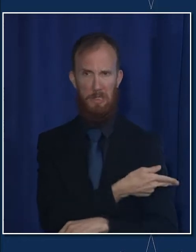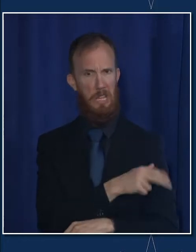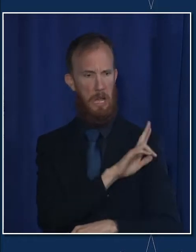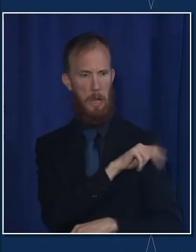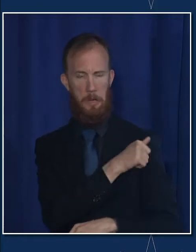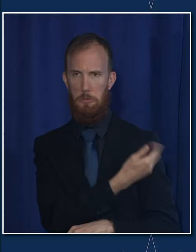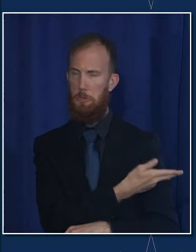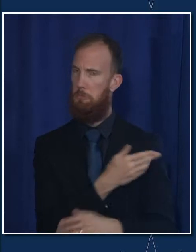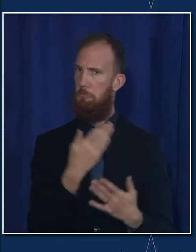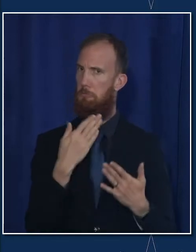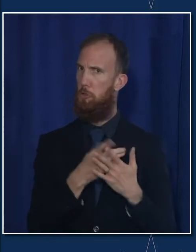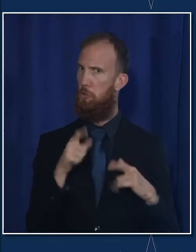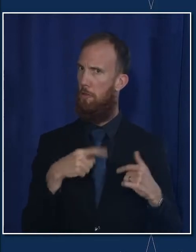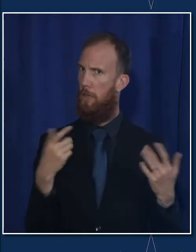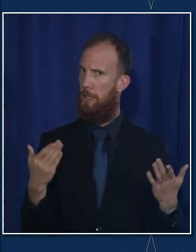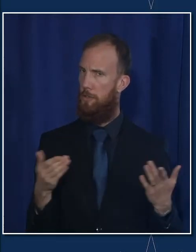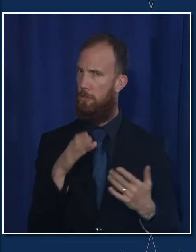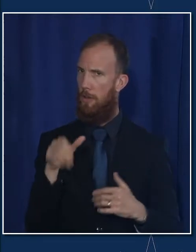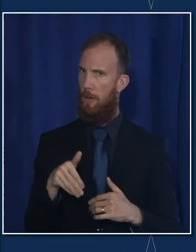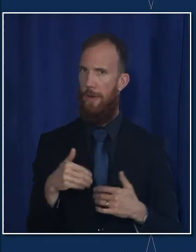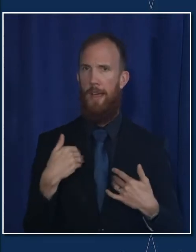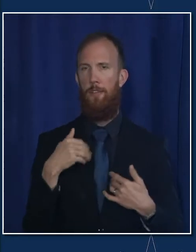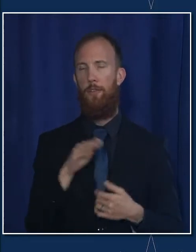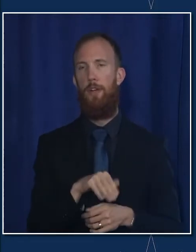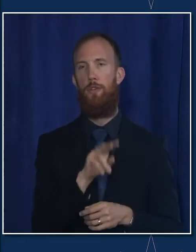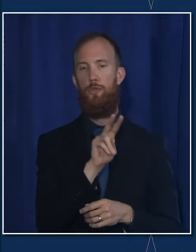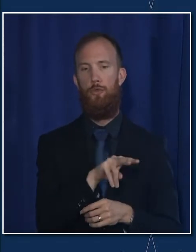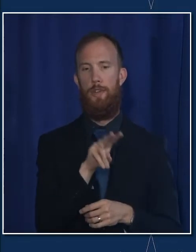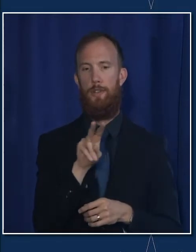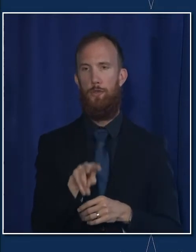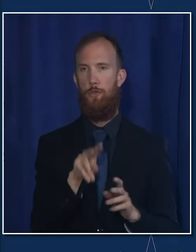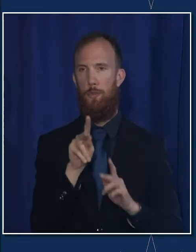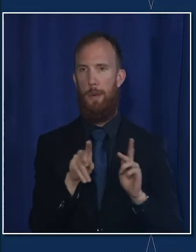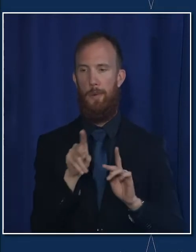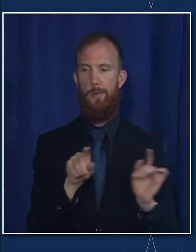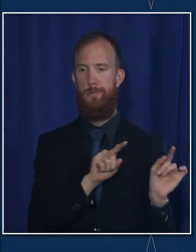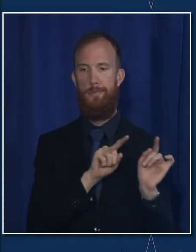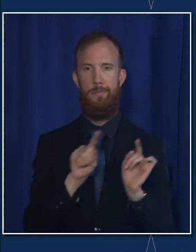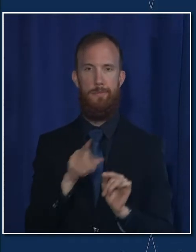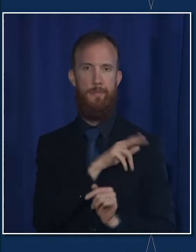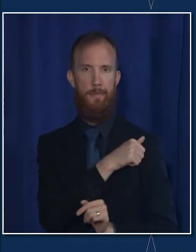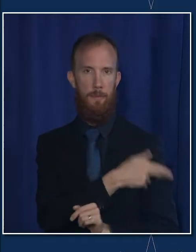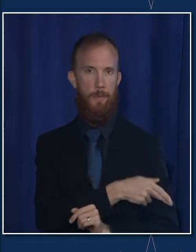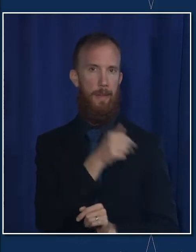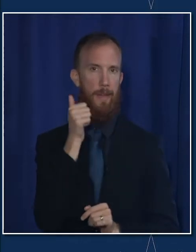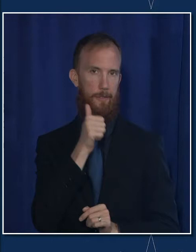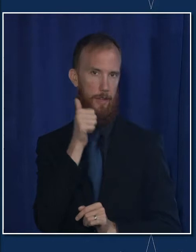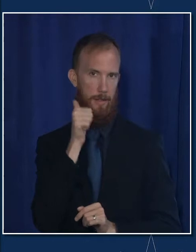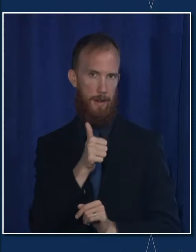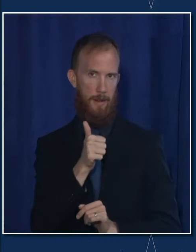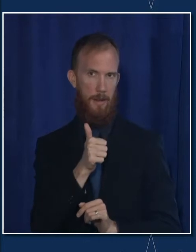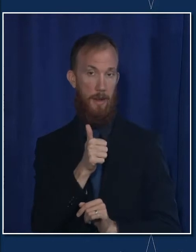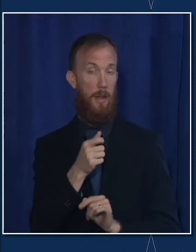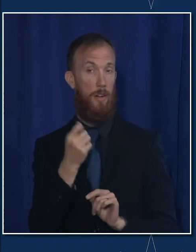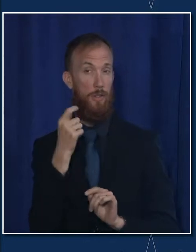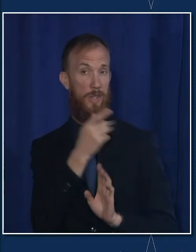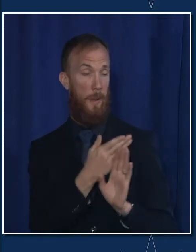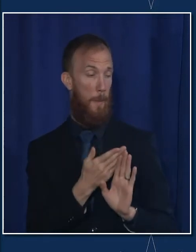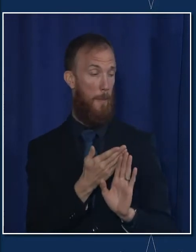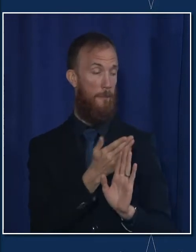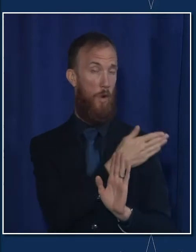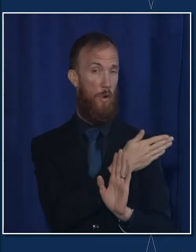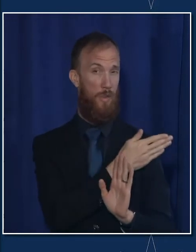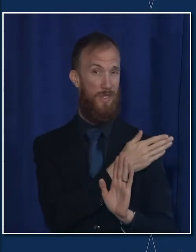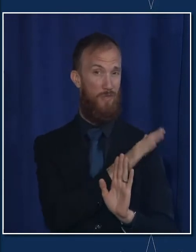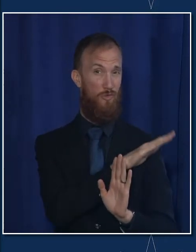here in Chicago. We're currently averaging 22 Chicago residents being hospitalized each day, compared to about 200